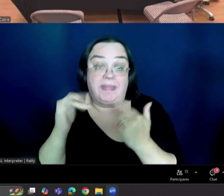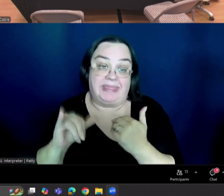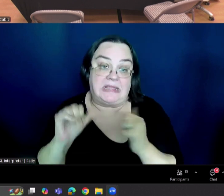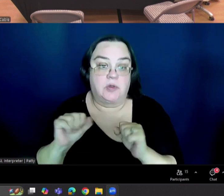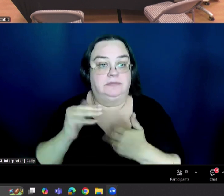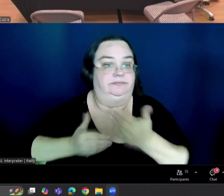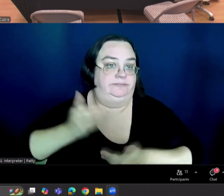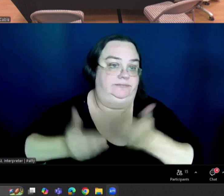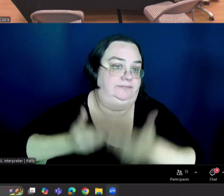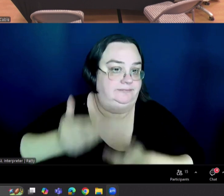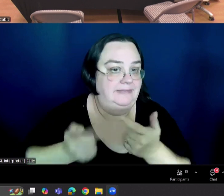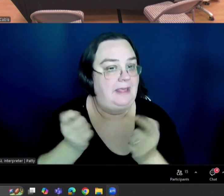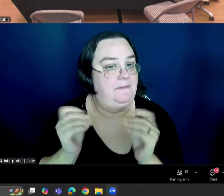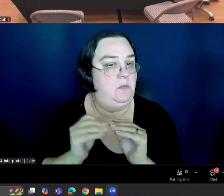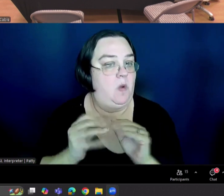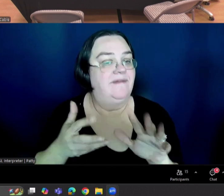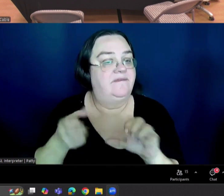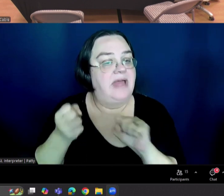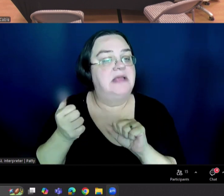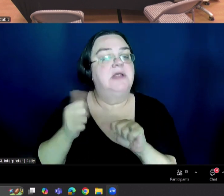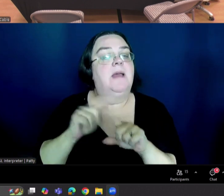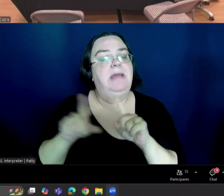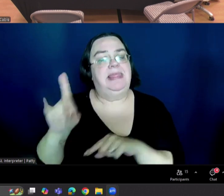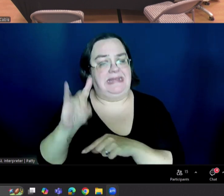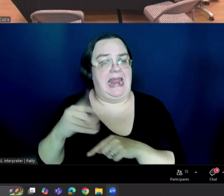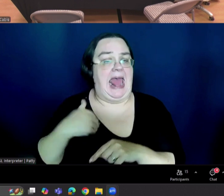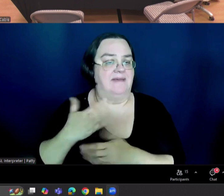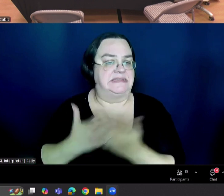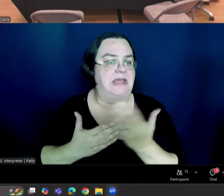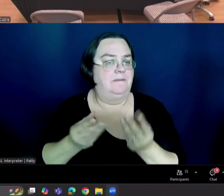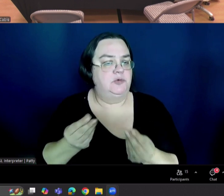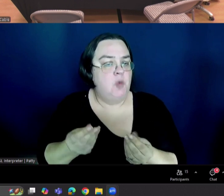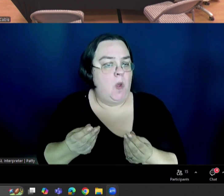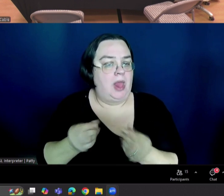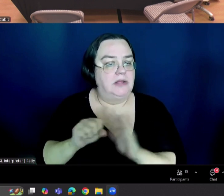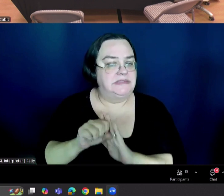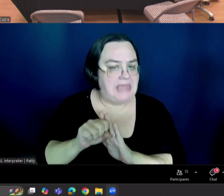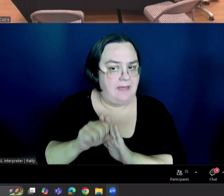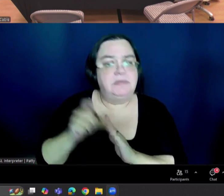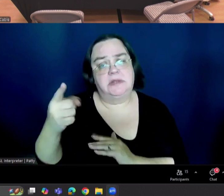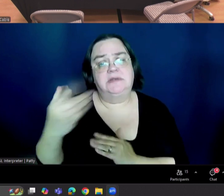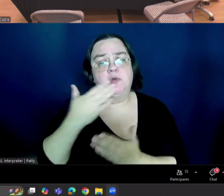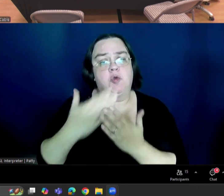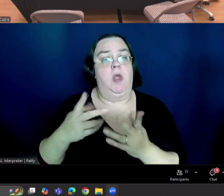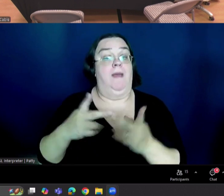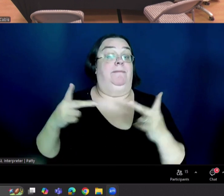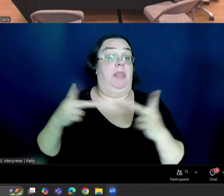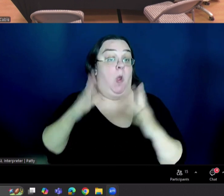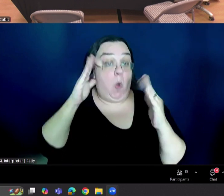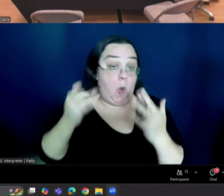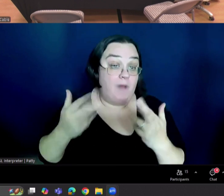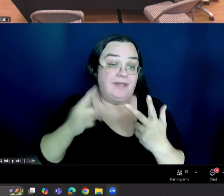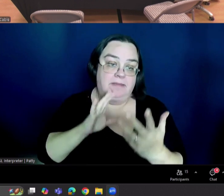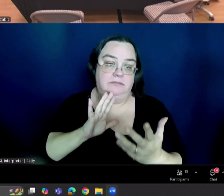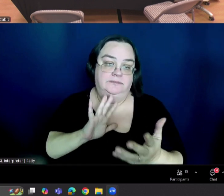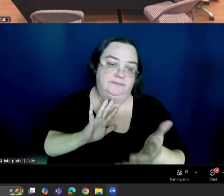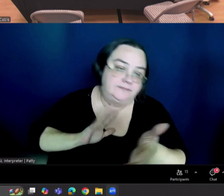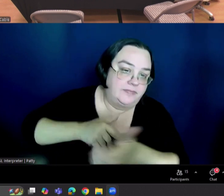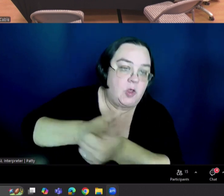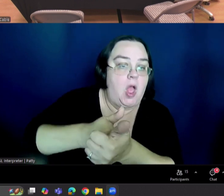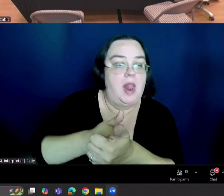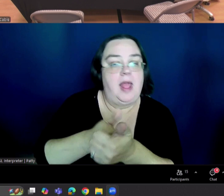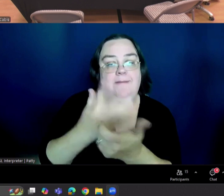faster, but they did take some soil samples, and so they are in a good position to hopefully get up to speed and help us out